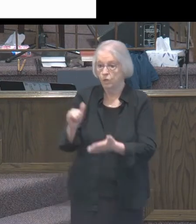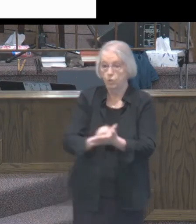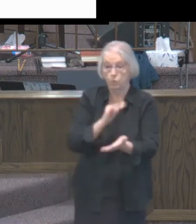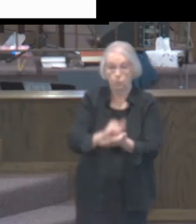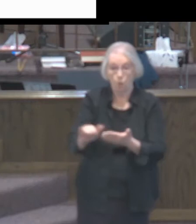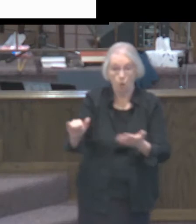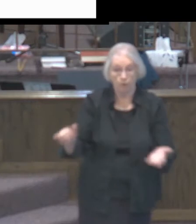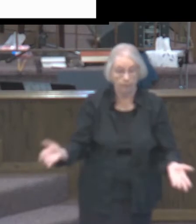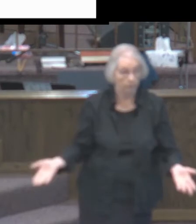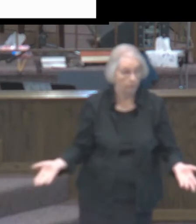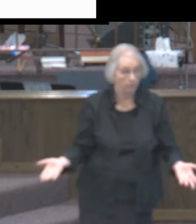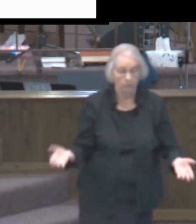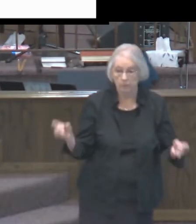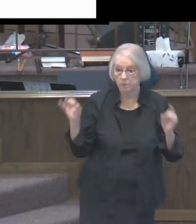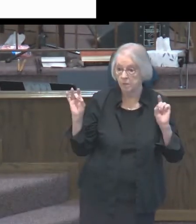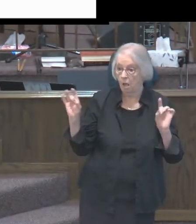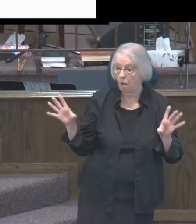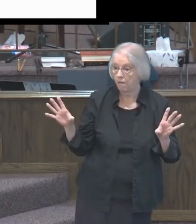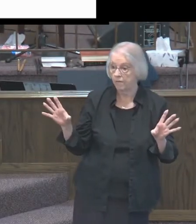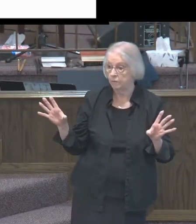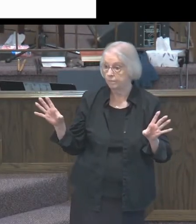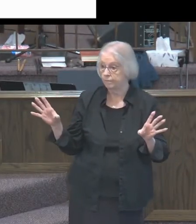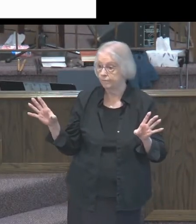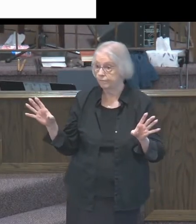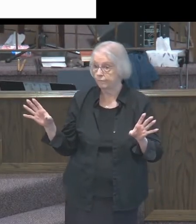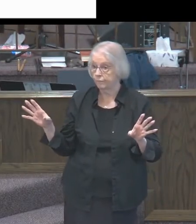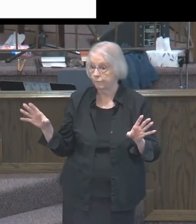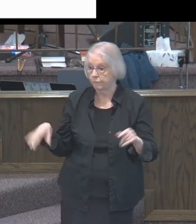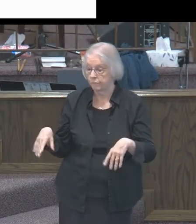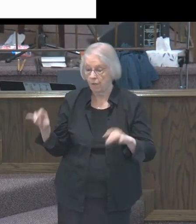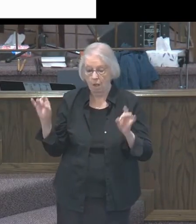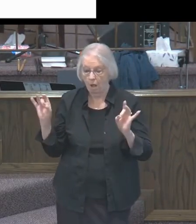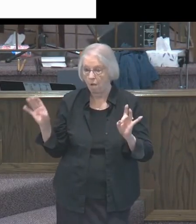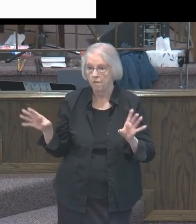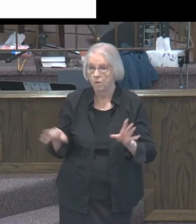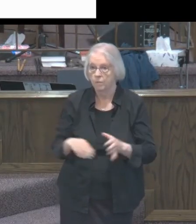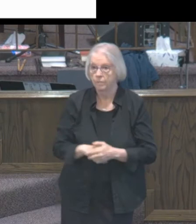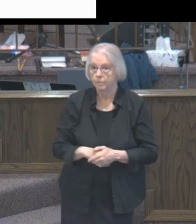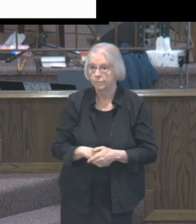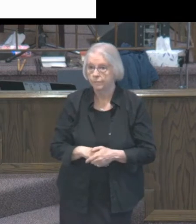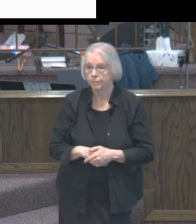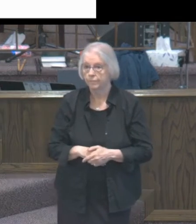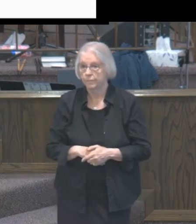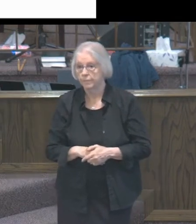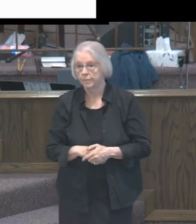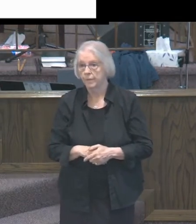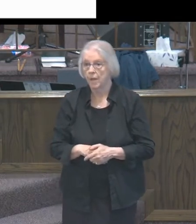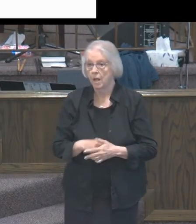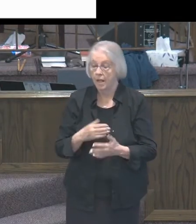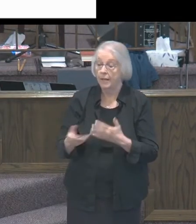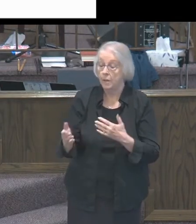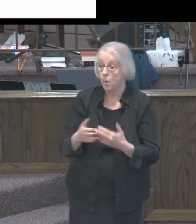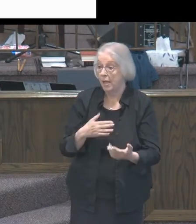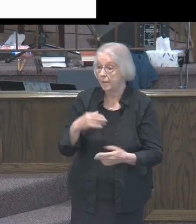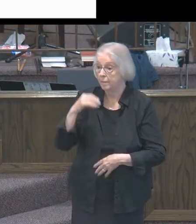bunch of sins, and that, yes, that is plural, a whole bunch of sins that weren't ever dealt with